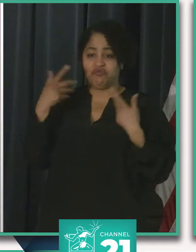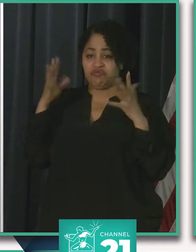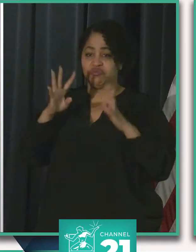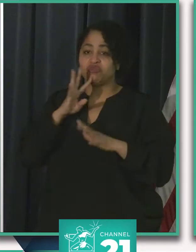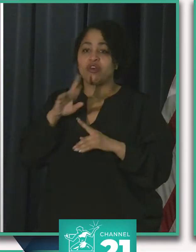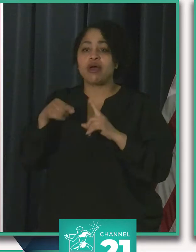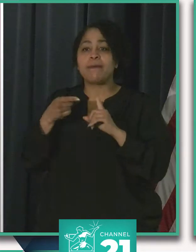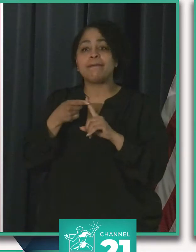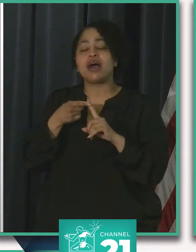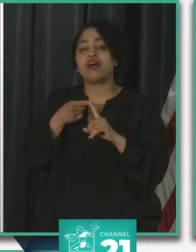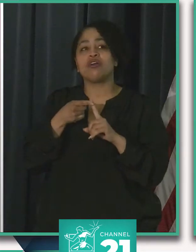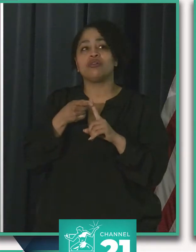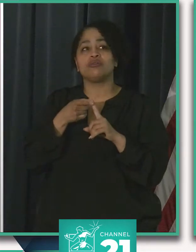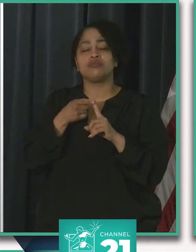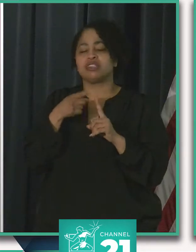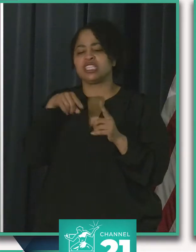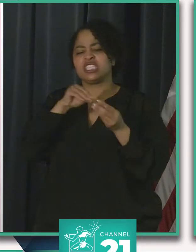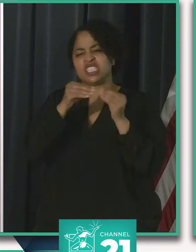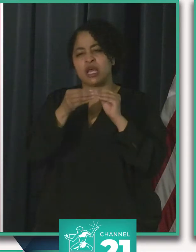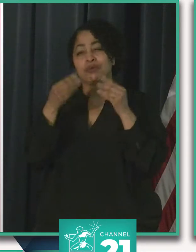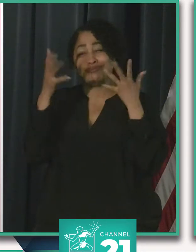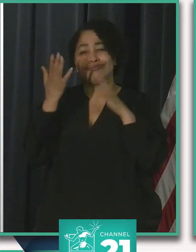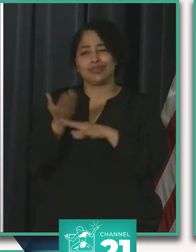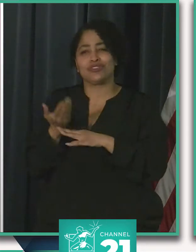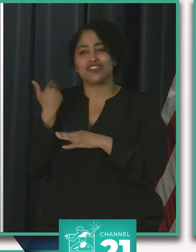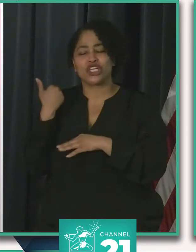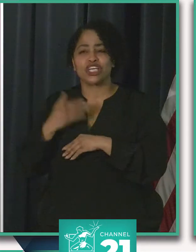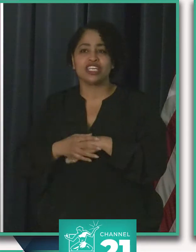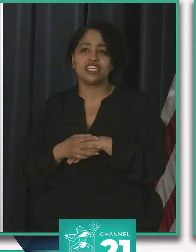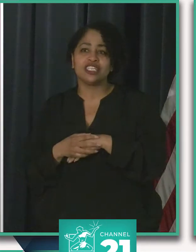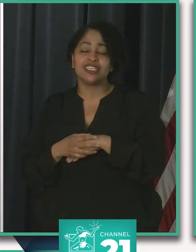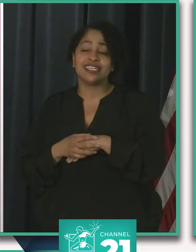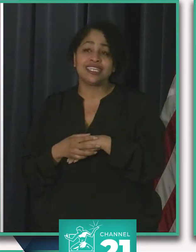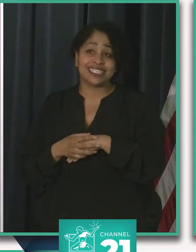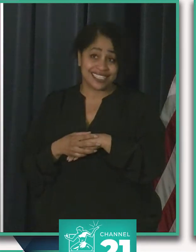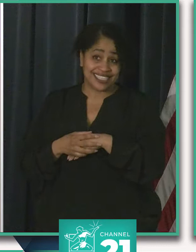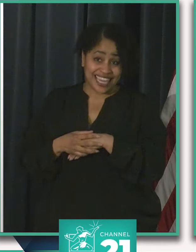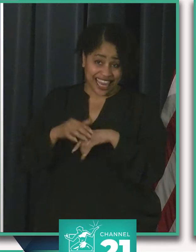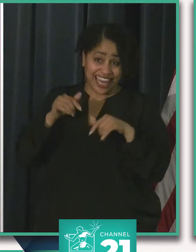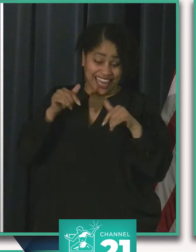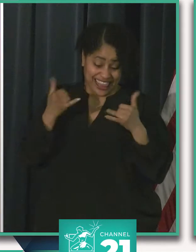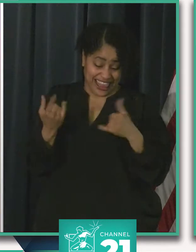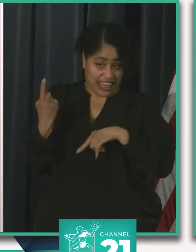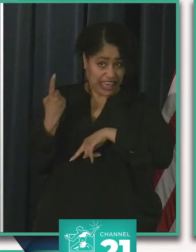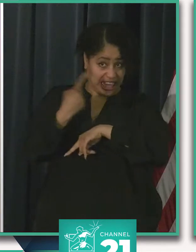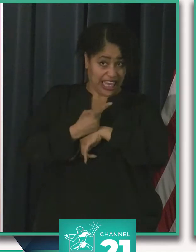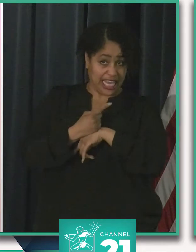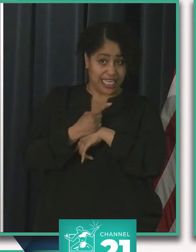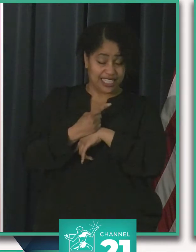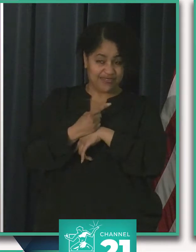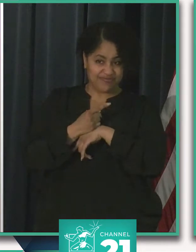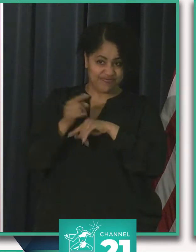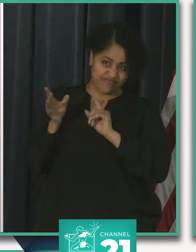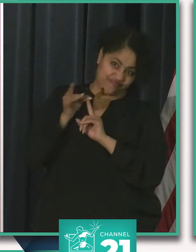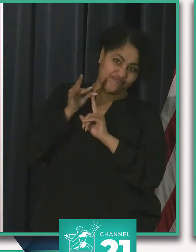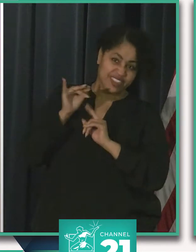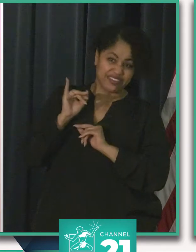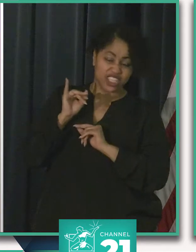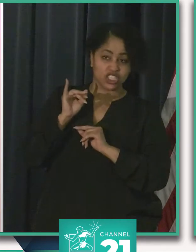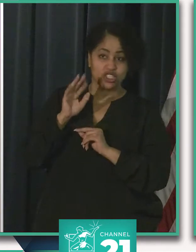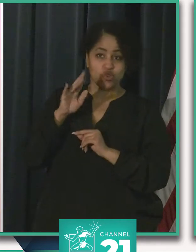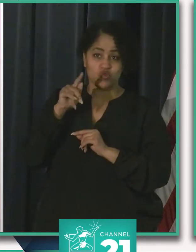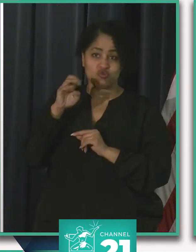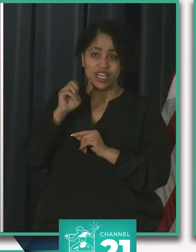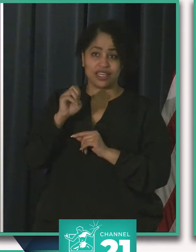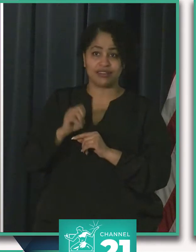about these numbers before. This is today's infection rate. Detroit's at